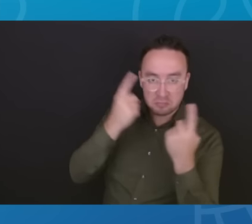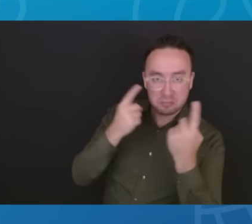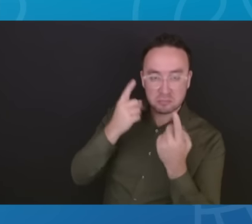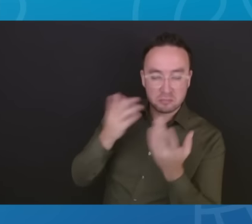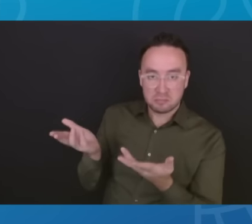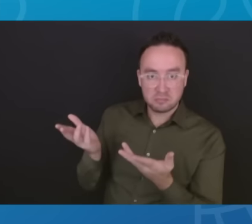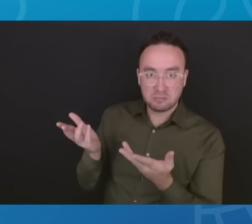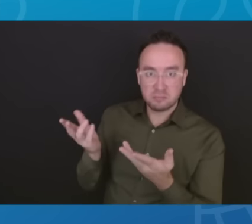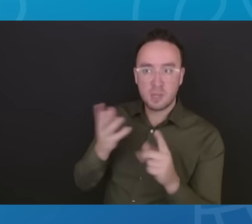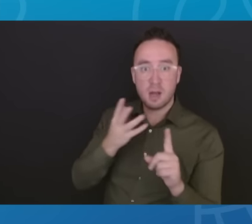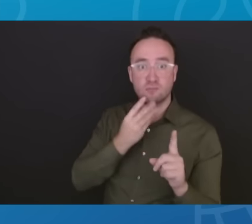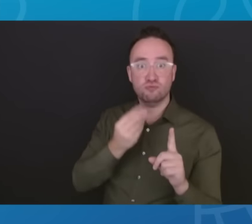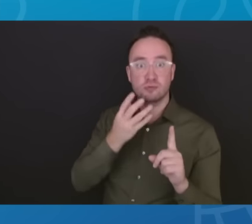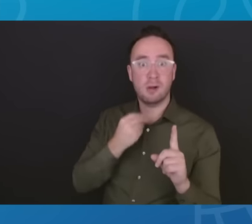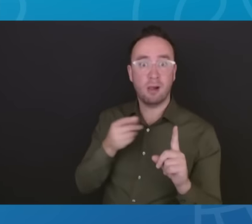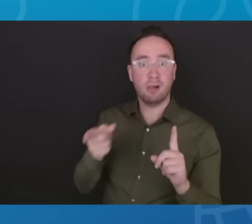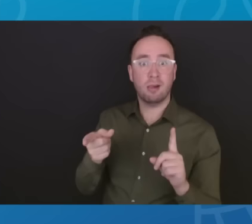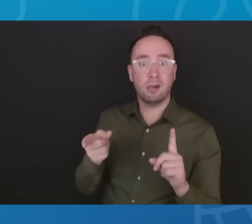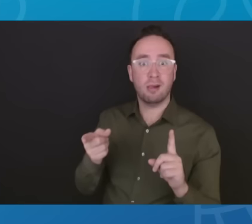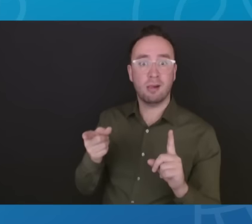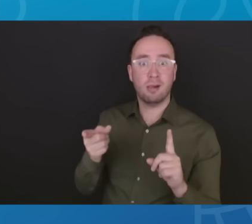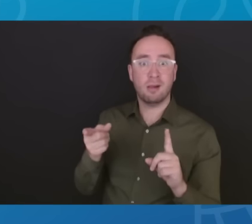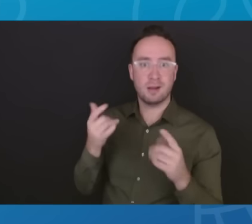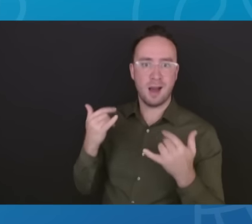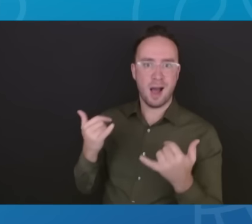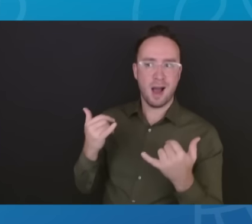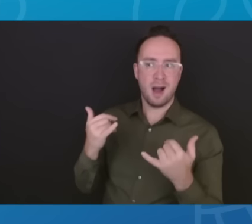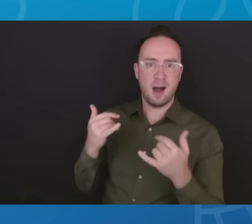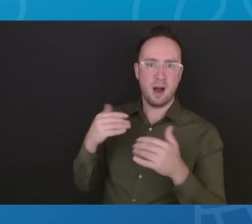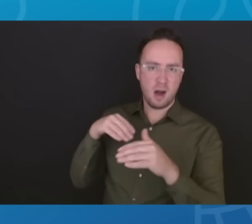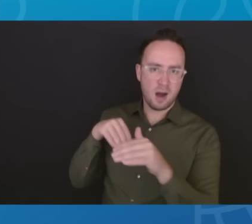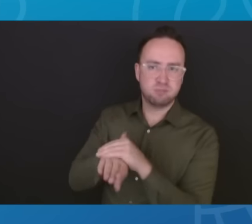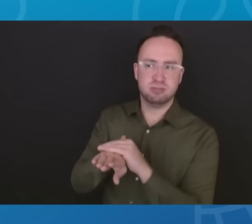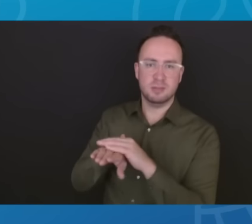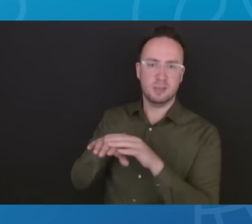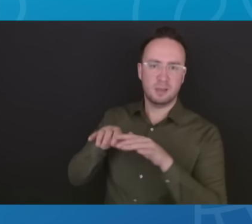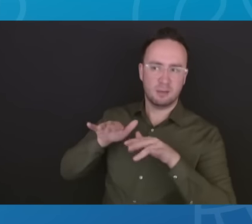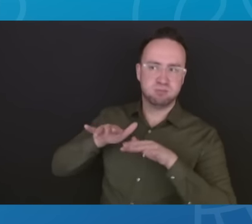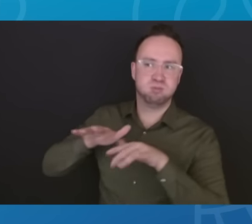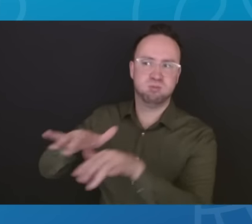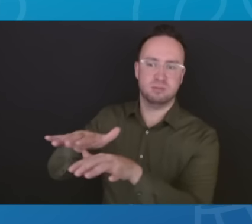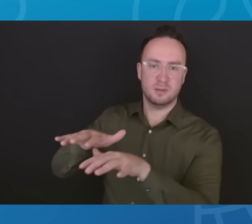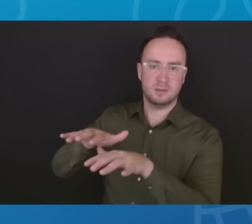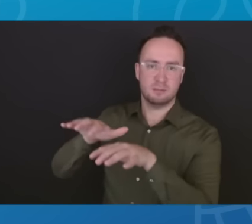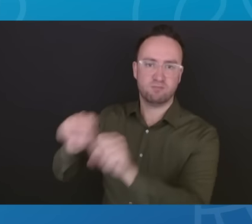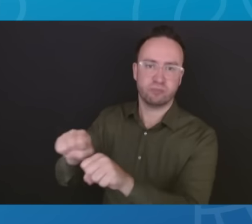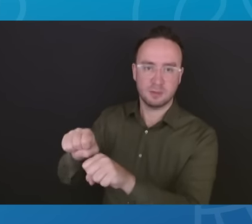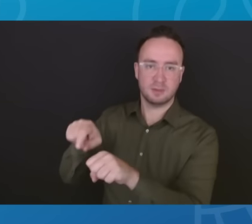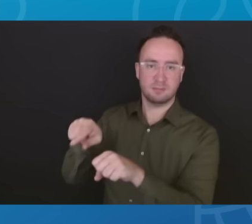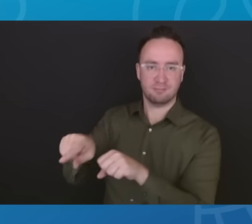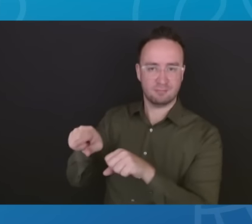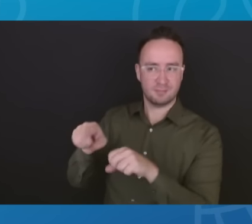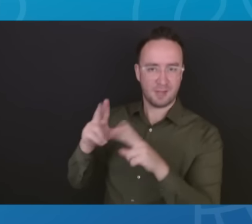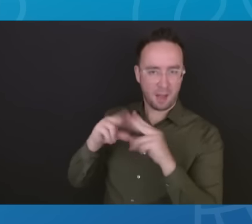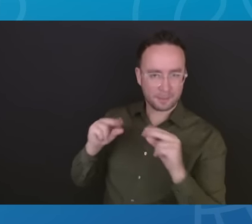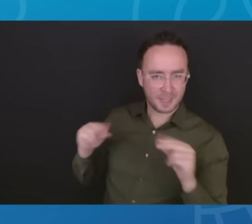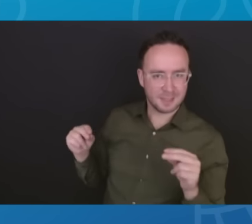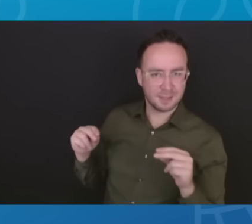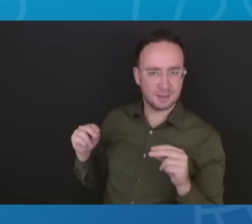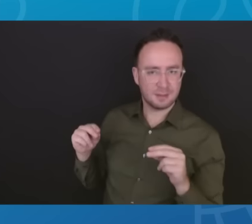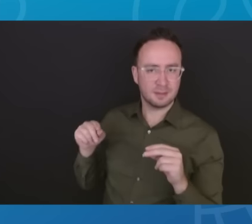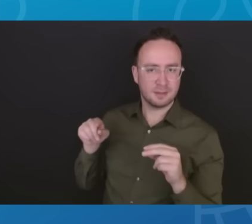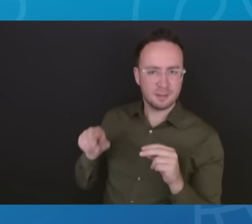operation in Lebanon? And given that over the weekend, for example, it has targeted some densely populated Beirut